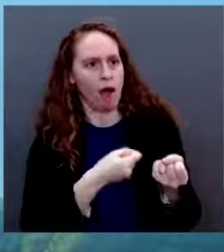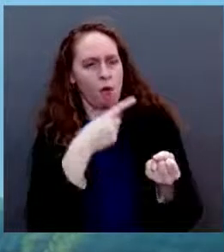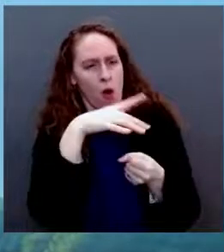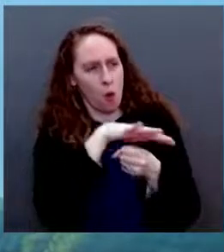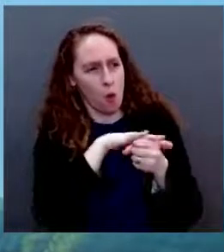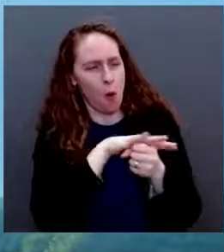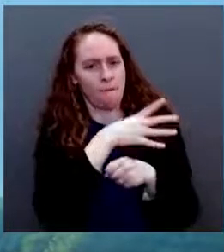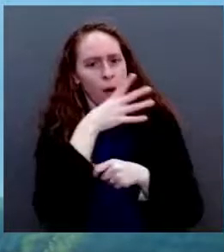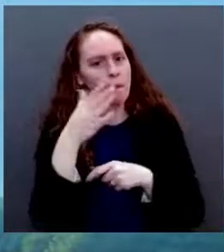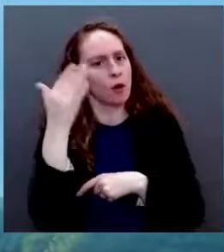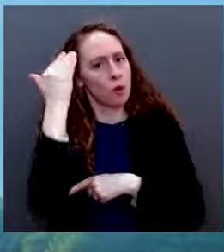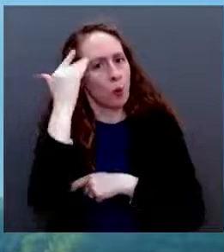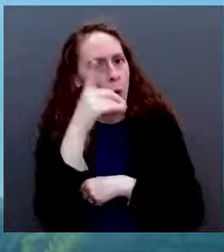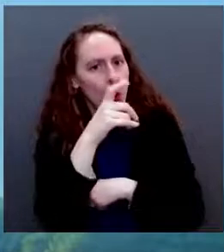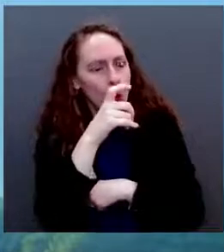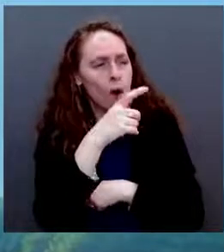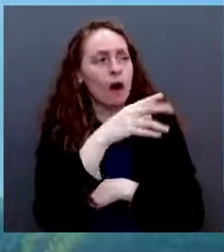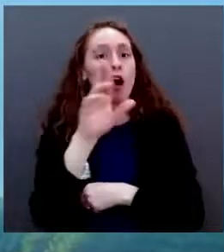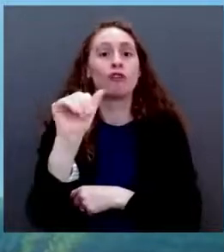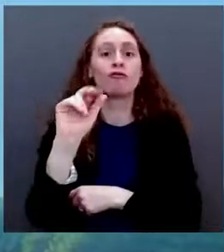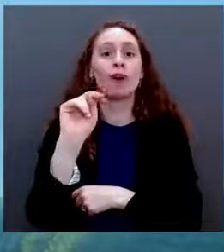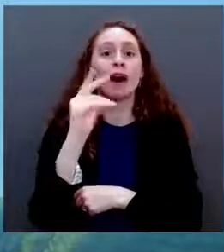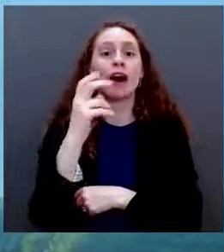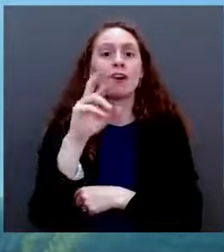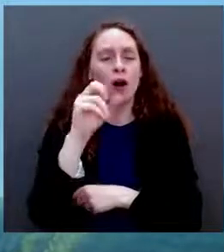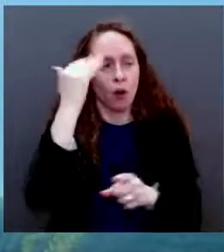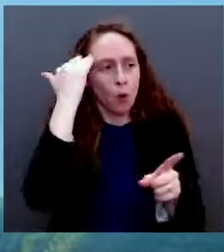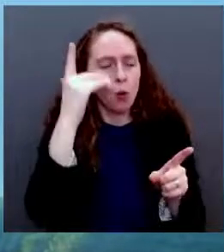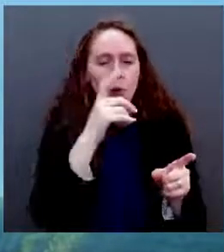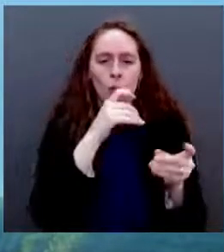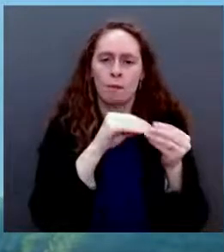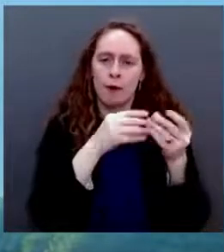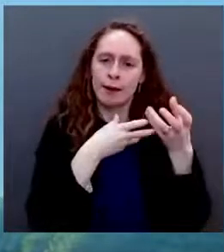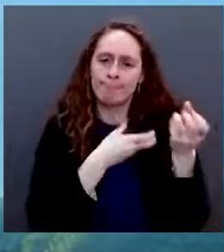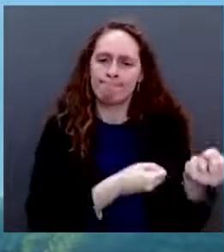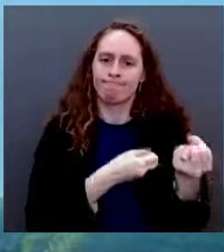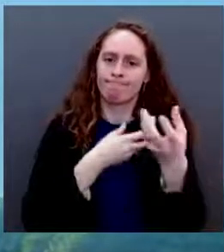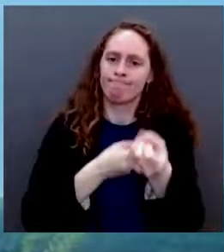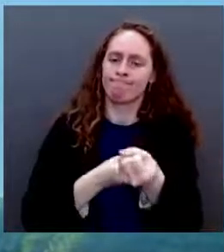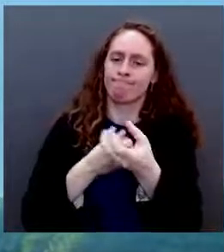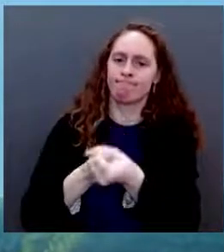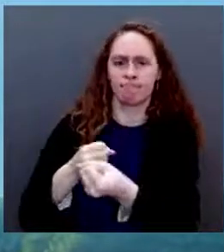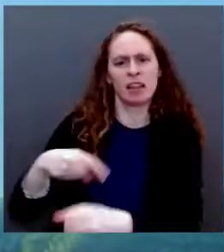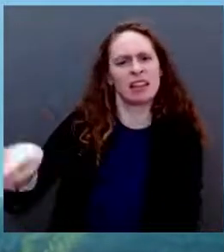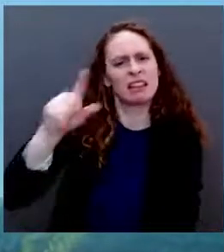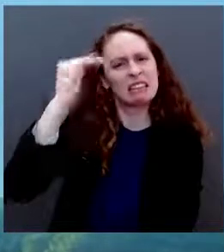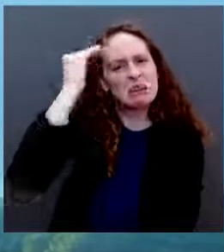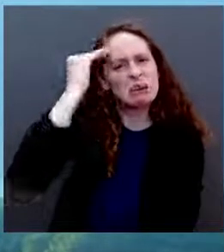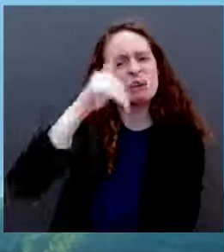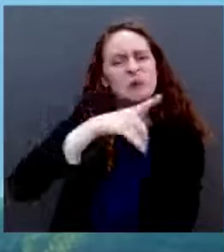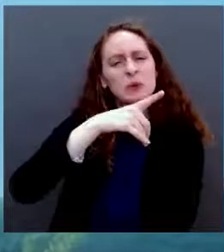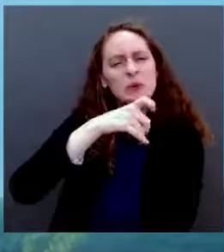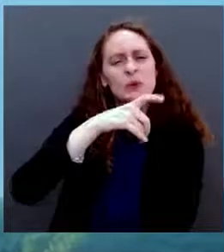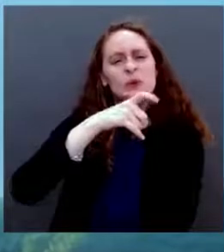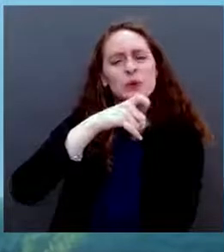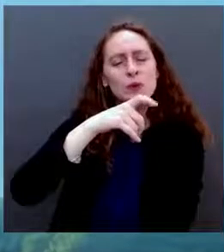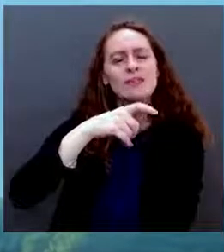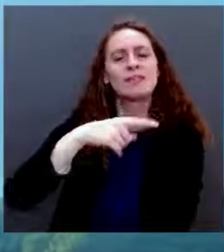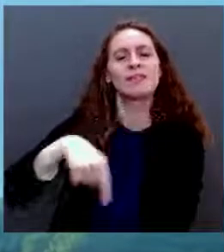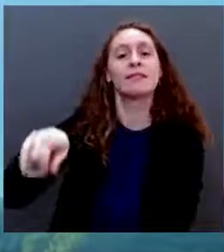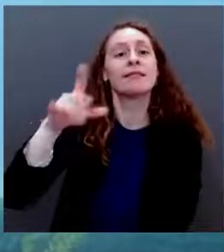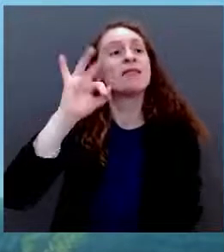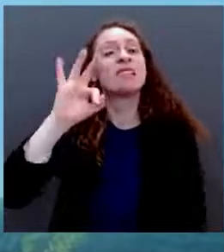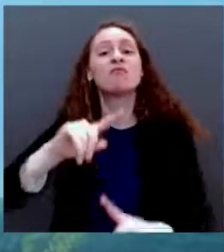rancher is far greater than any of these multinational companies. So it's just a win-win for everyone